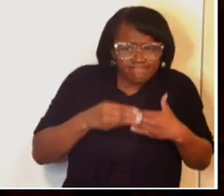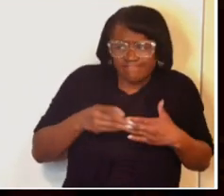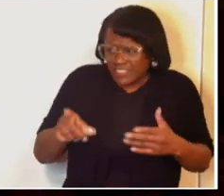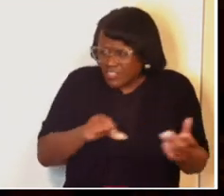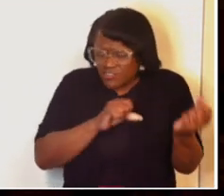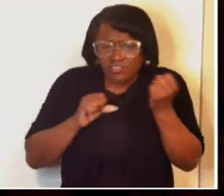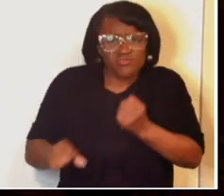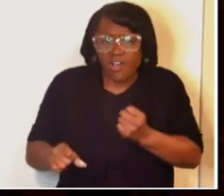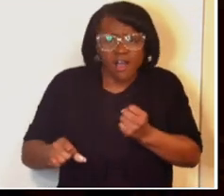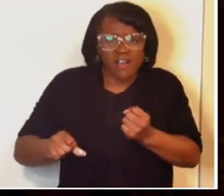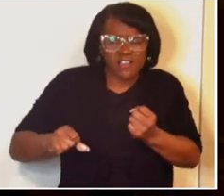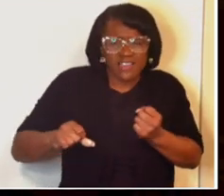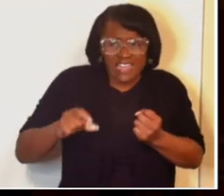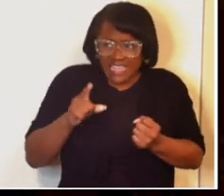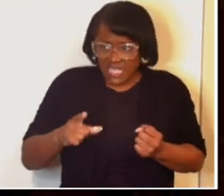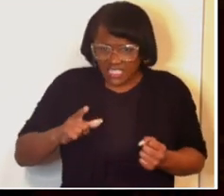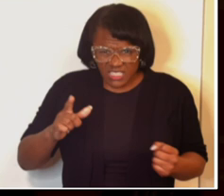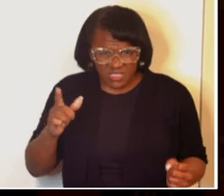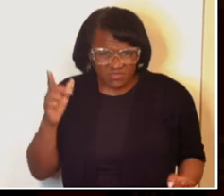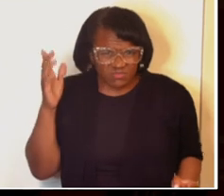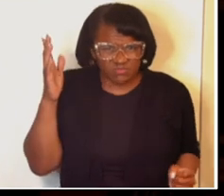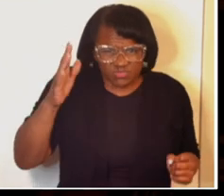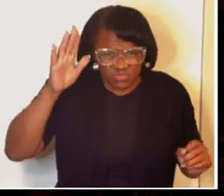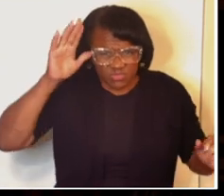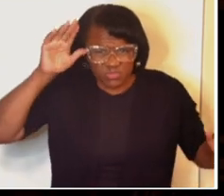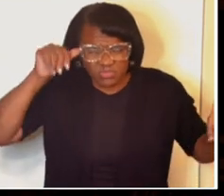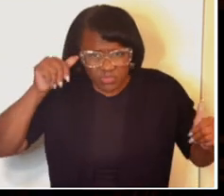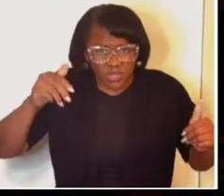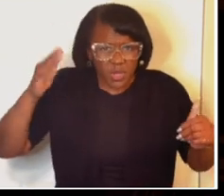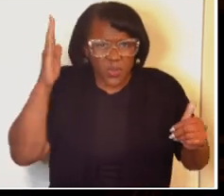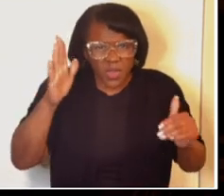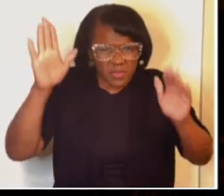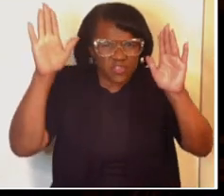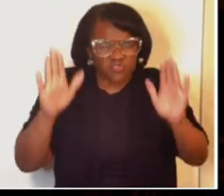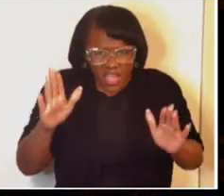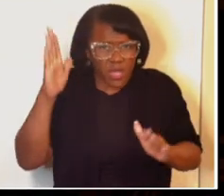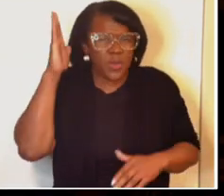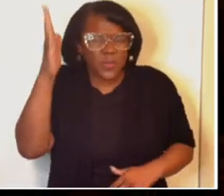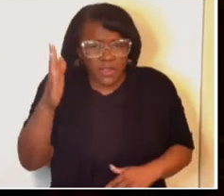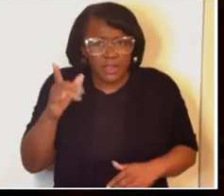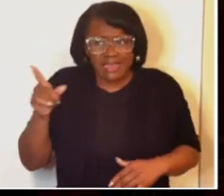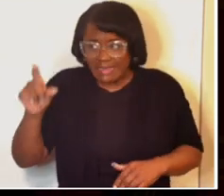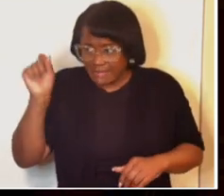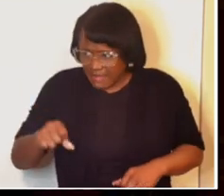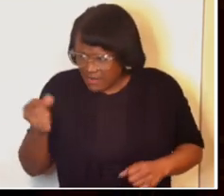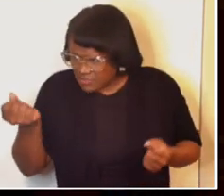is undeniable in his mission to be great at many things as he can grasp